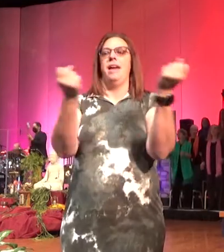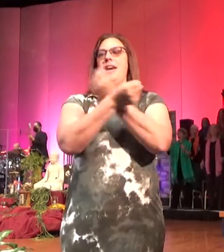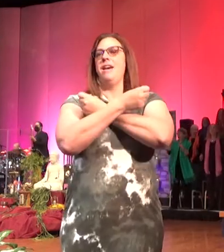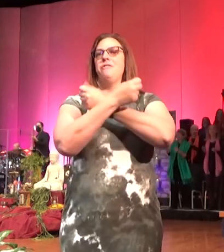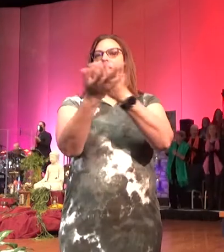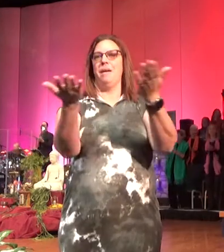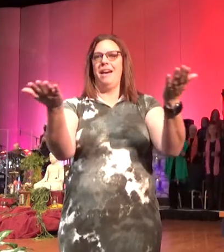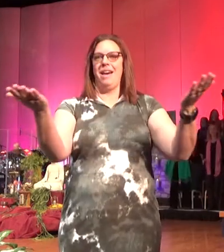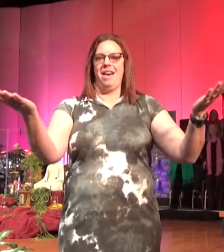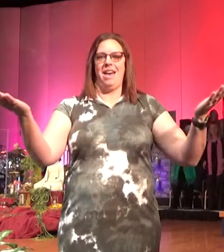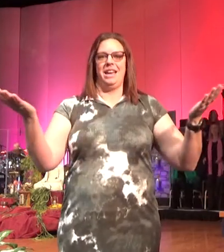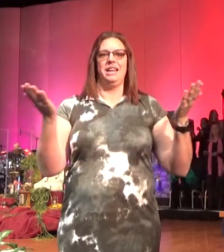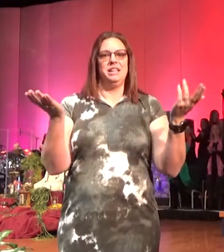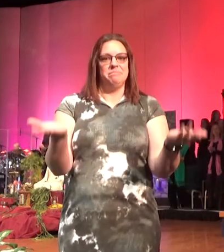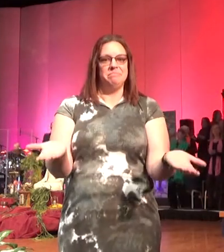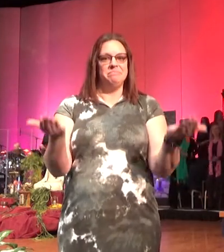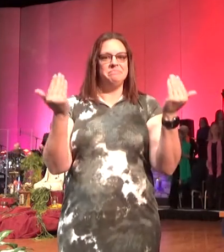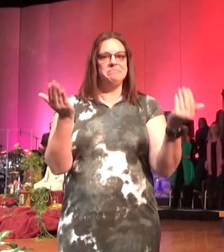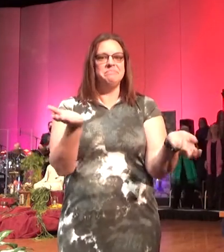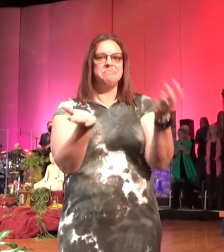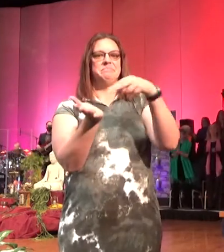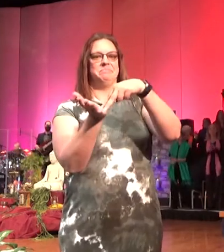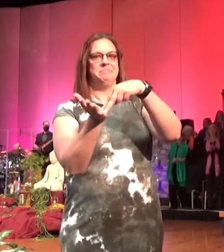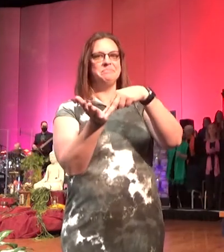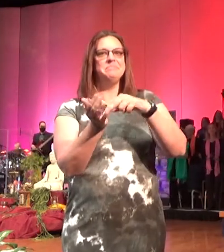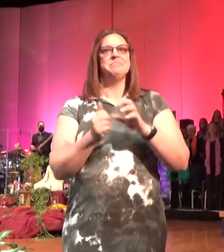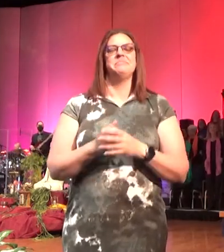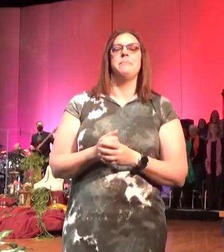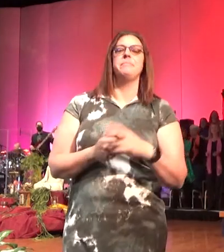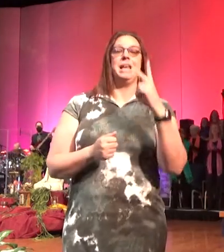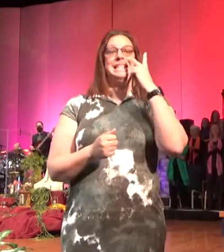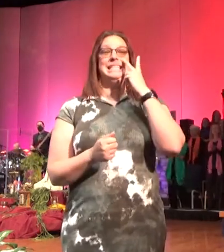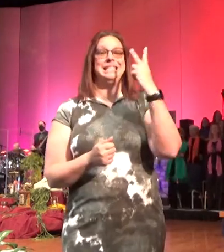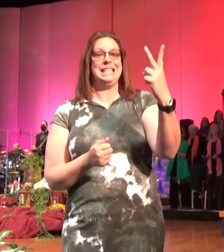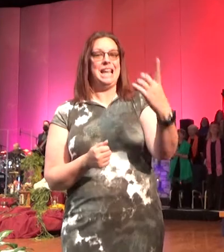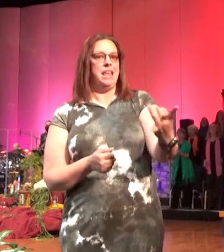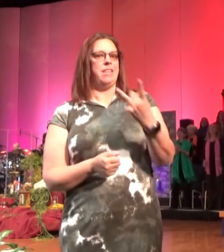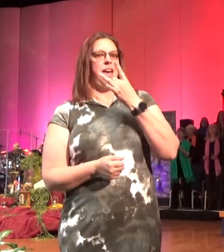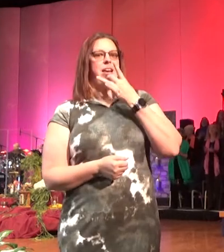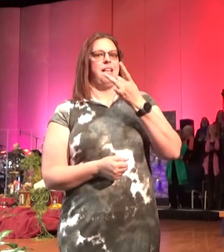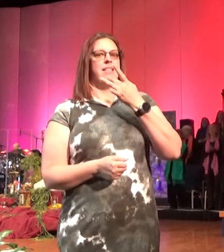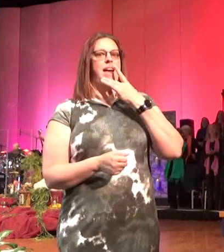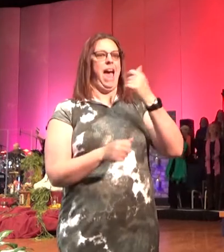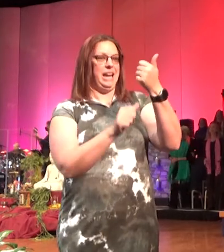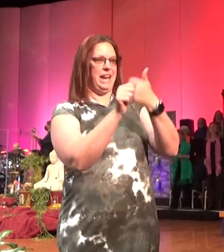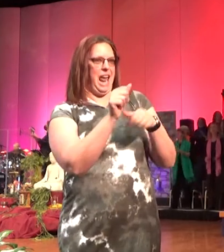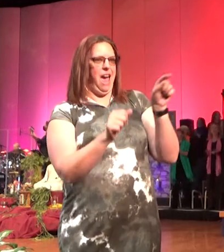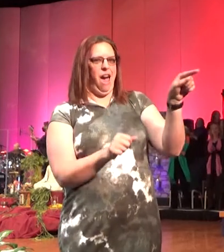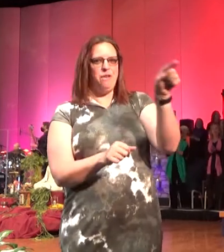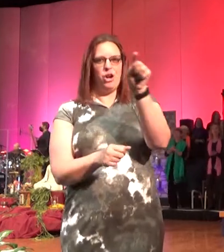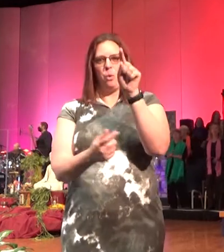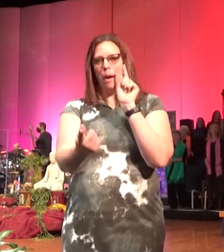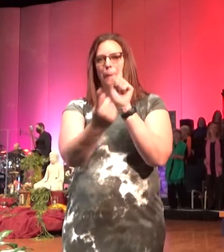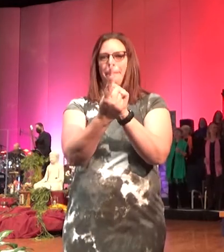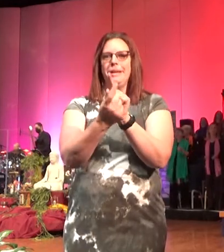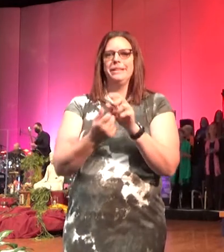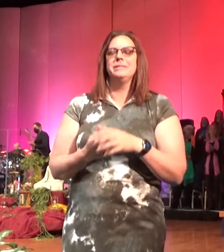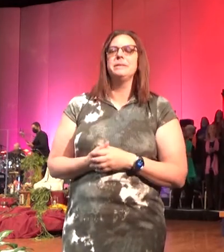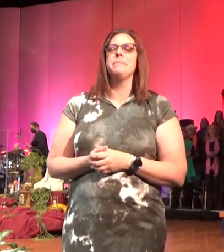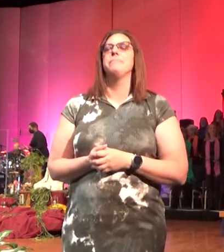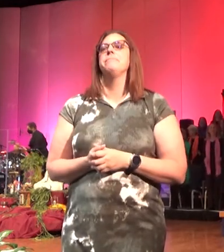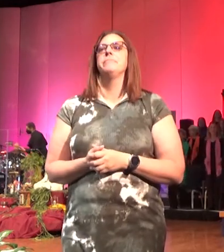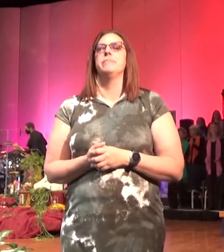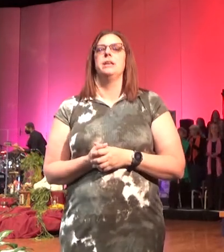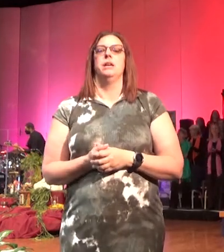Everybody, get up on your feet. See the light in everybody you meet. Let